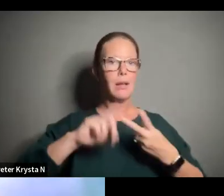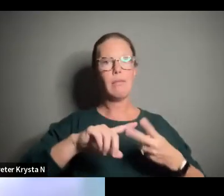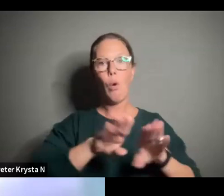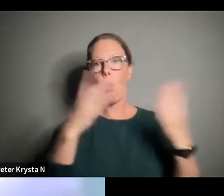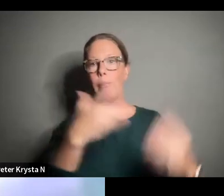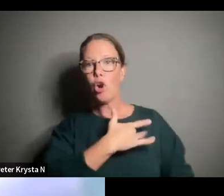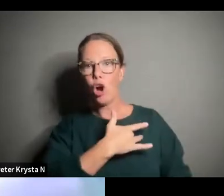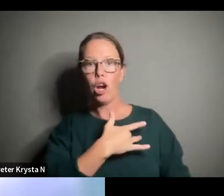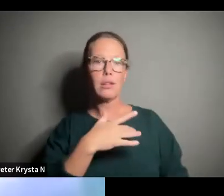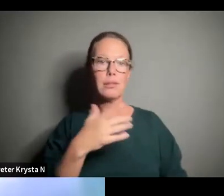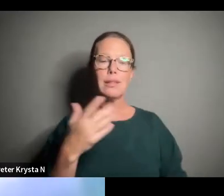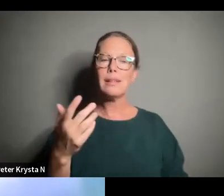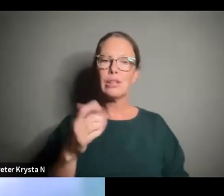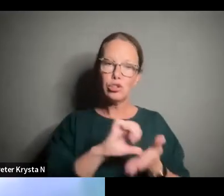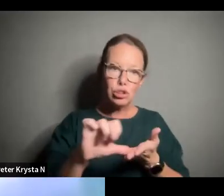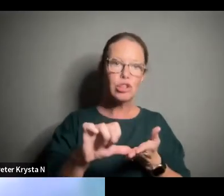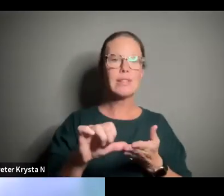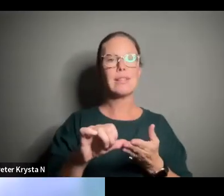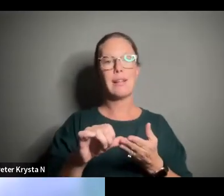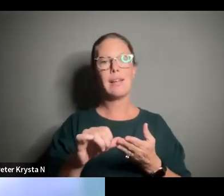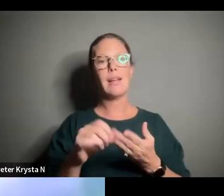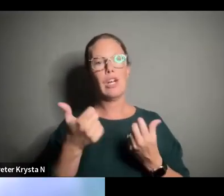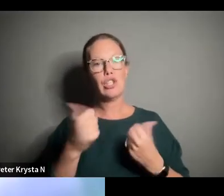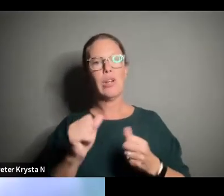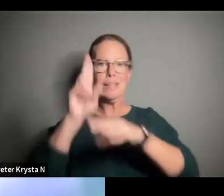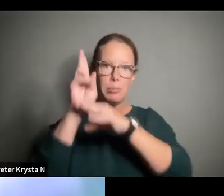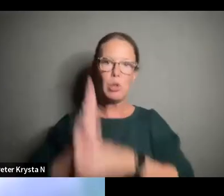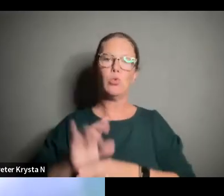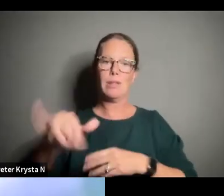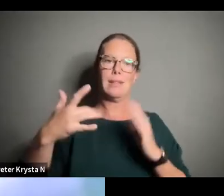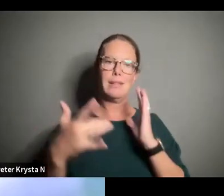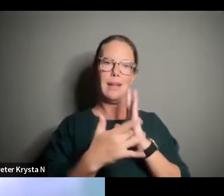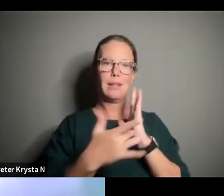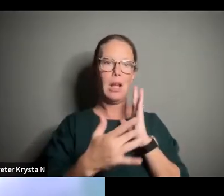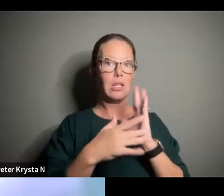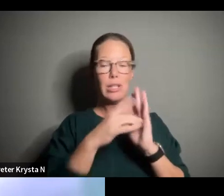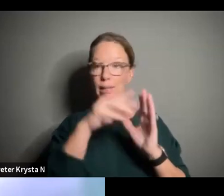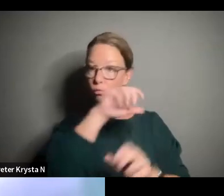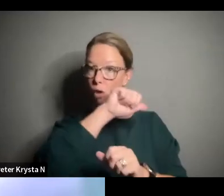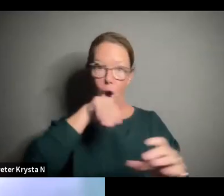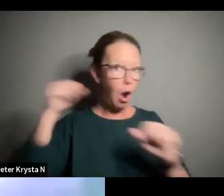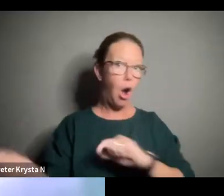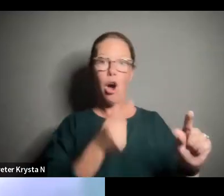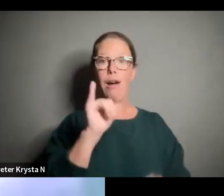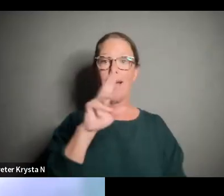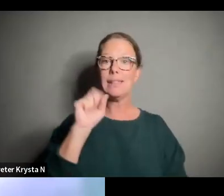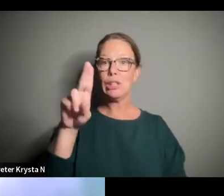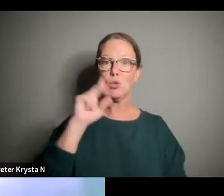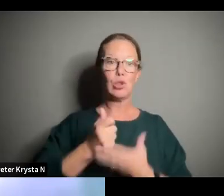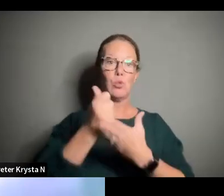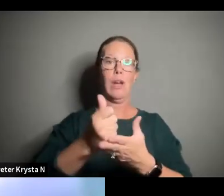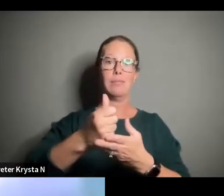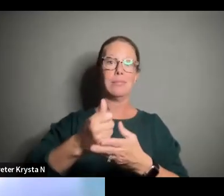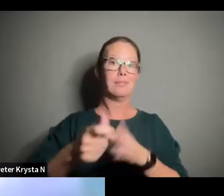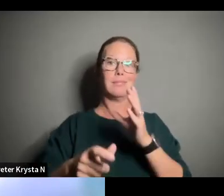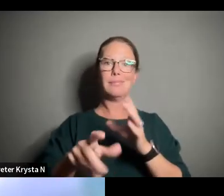that's part of that, is that trying to get people used to this technology in all ICUs so that we can help everybody get off the ventilator, which